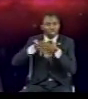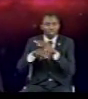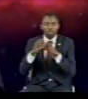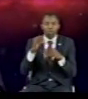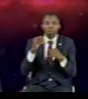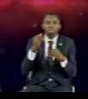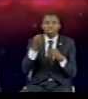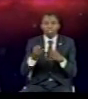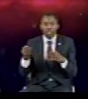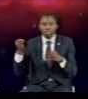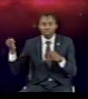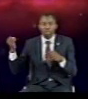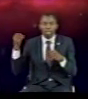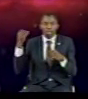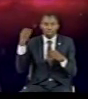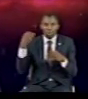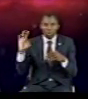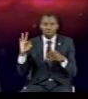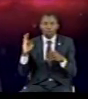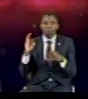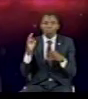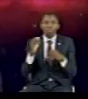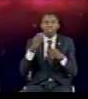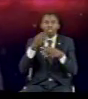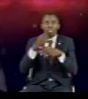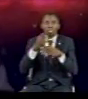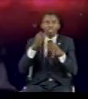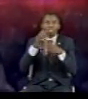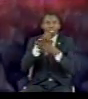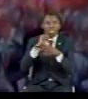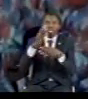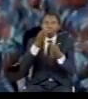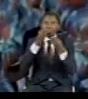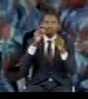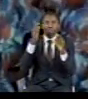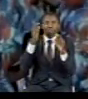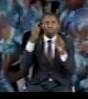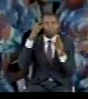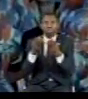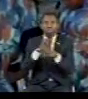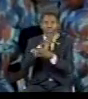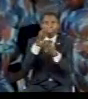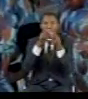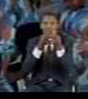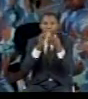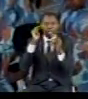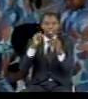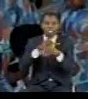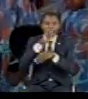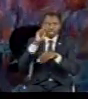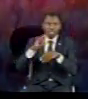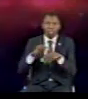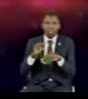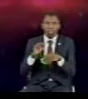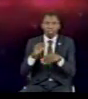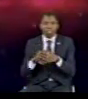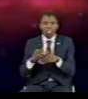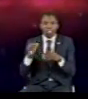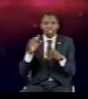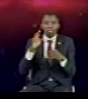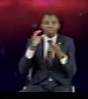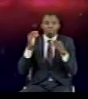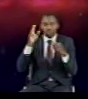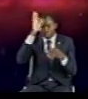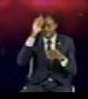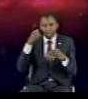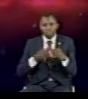producing food to feed the hungry in our world, in the name of Jesus Christ. Father, we thank you and we bless your